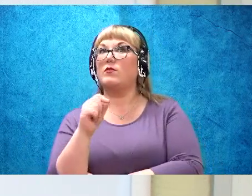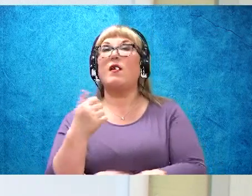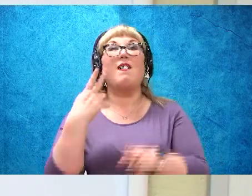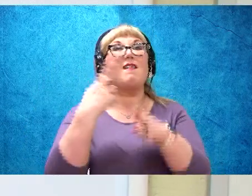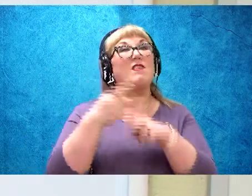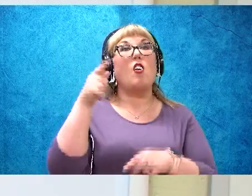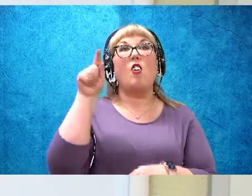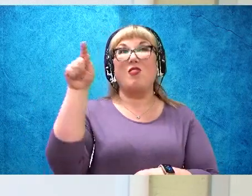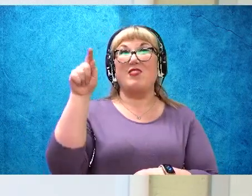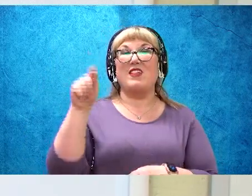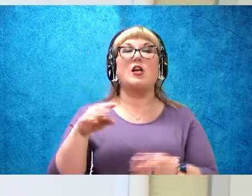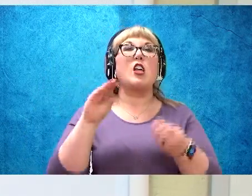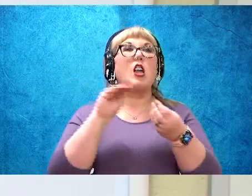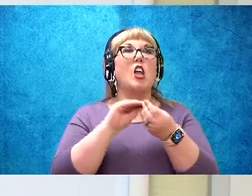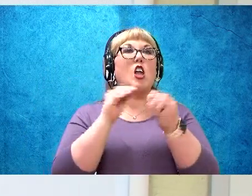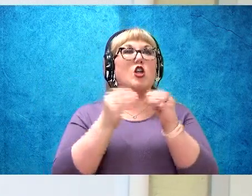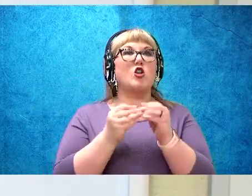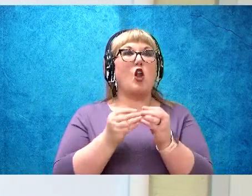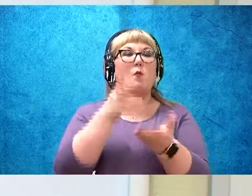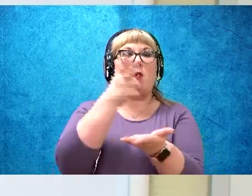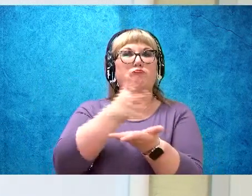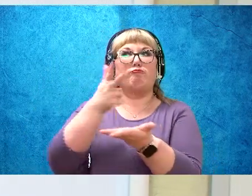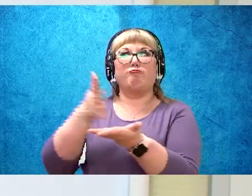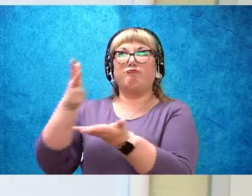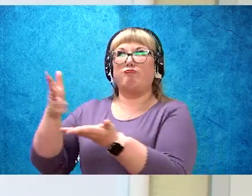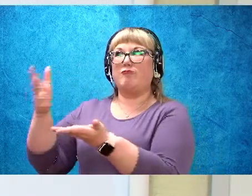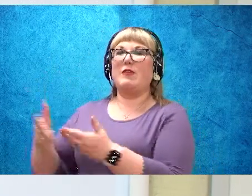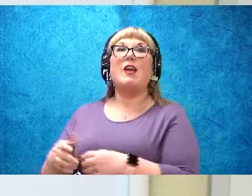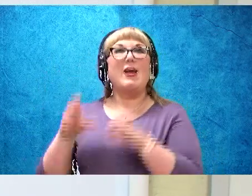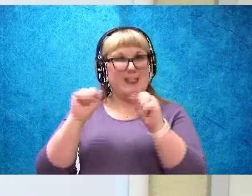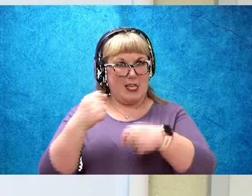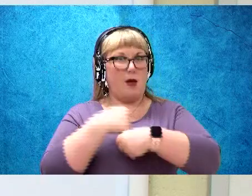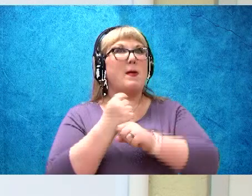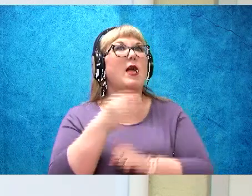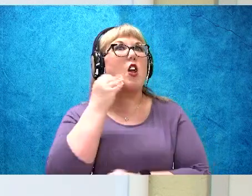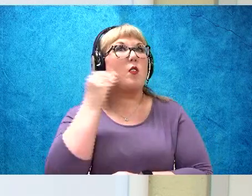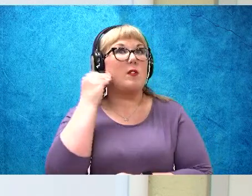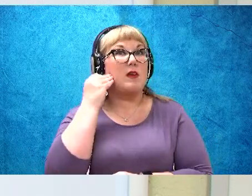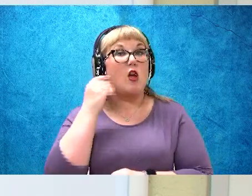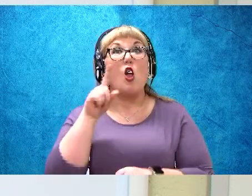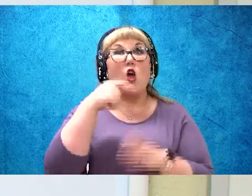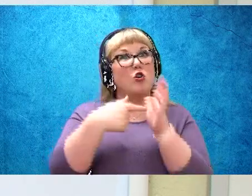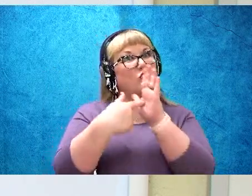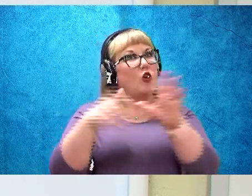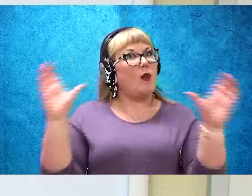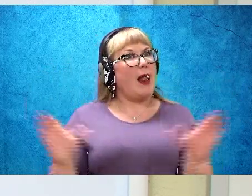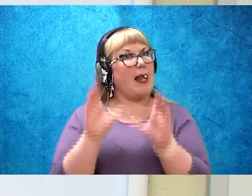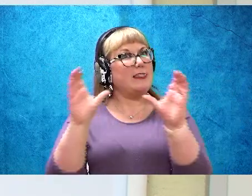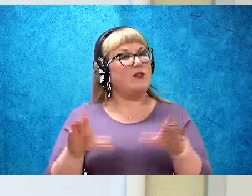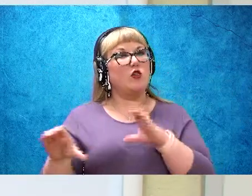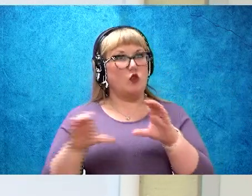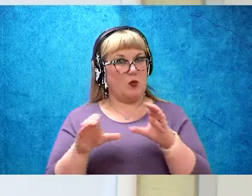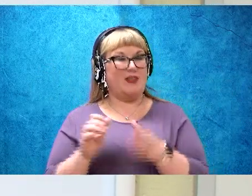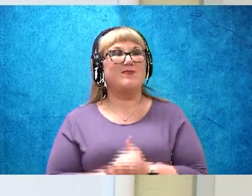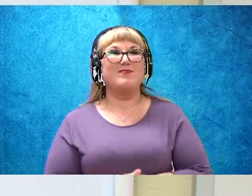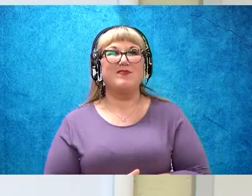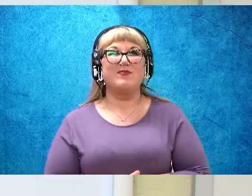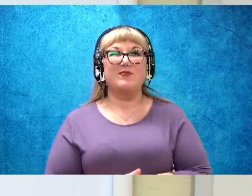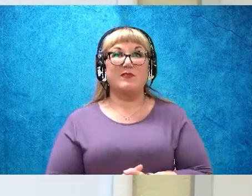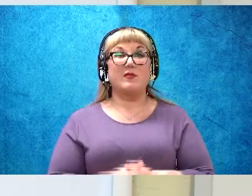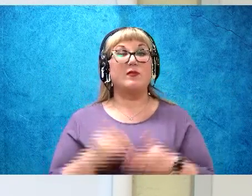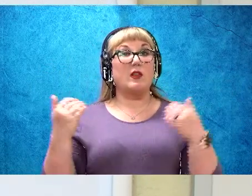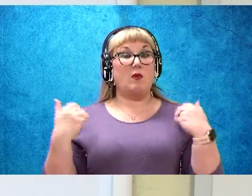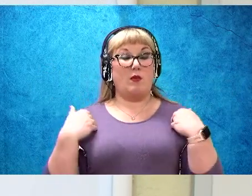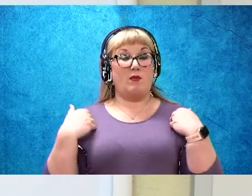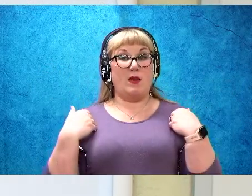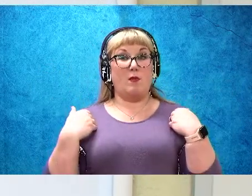this a number parking lot, and this is something that you can make at home, and I'm going to show you an activity to do with it. So we